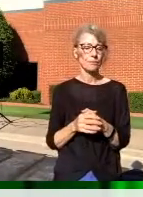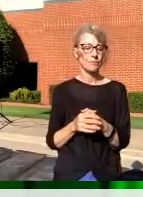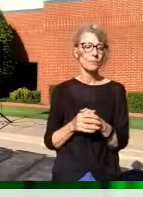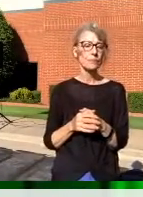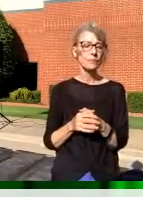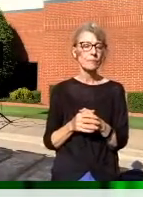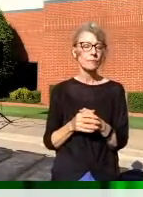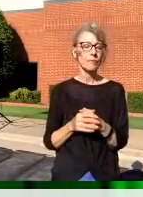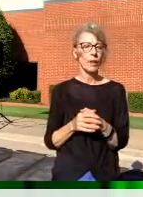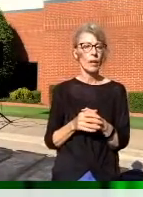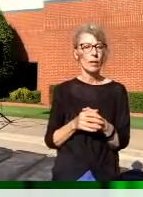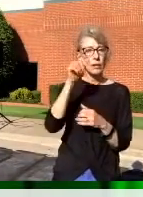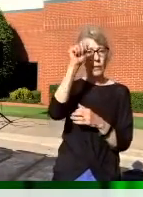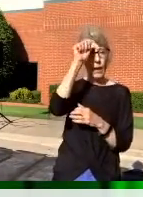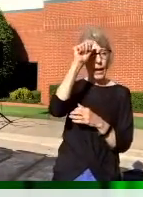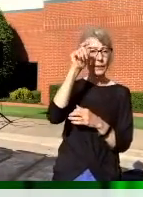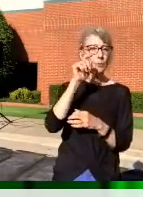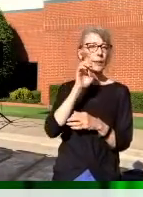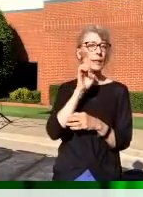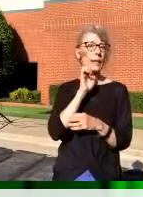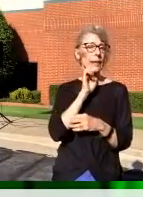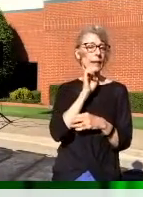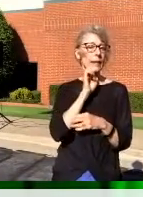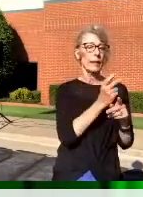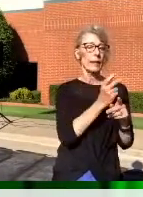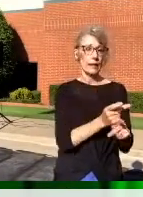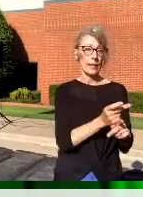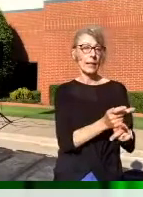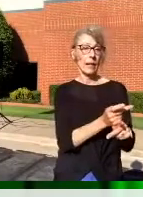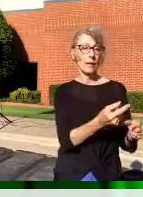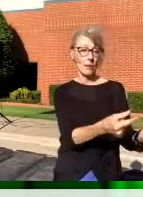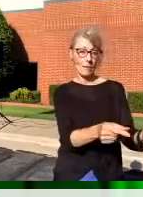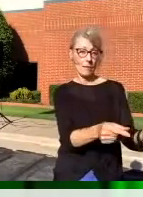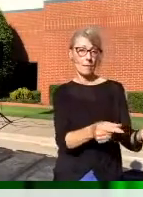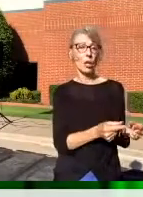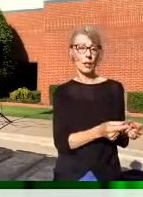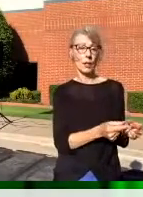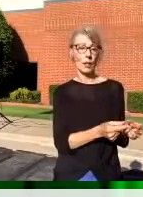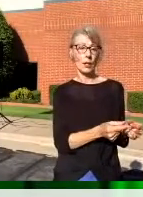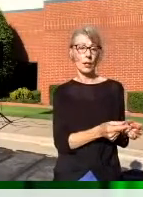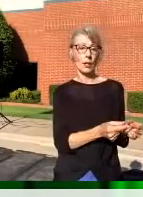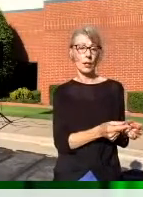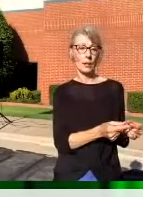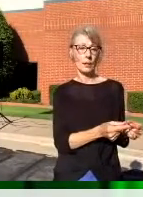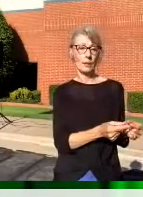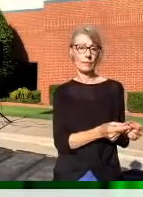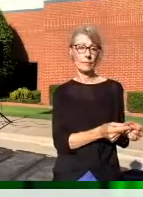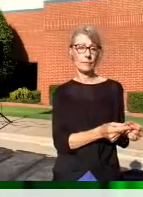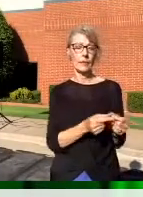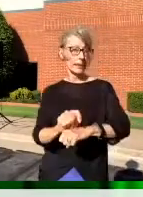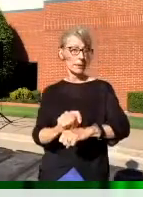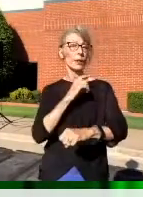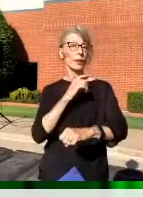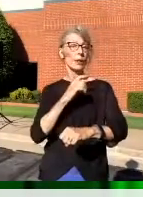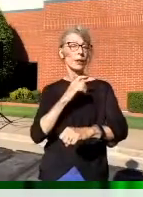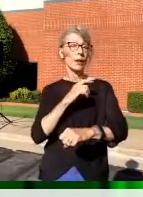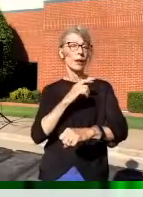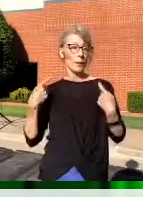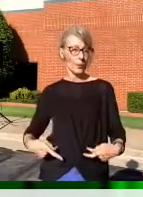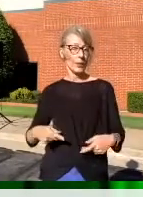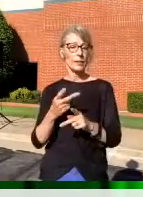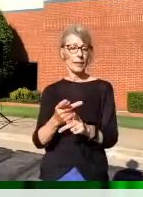tasked to be the primary caretakers of the Garden of Eden. The priests are tasked to be the primary caretakers of the